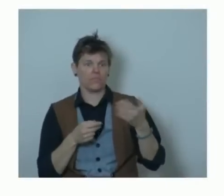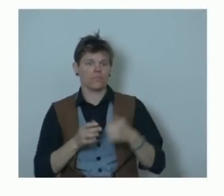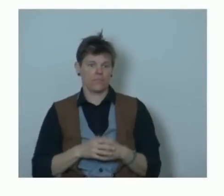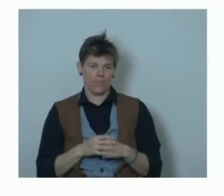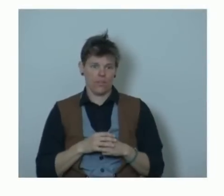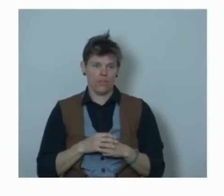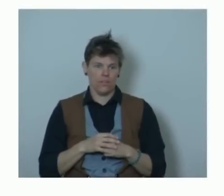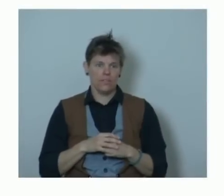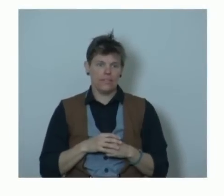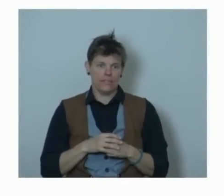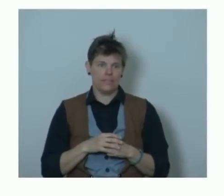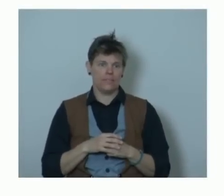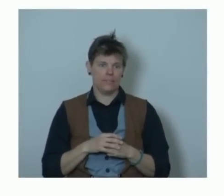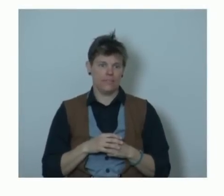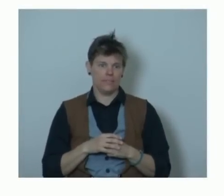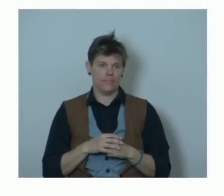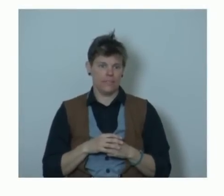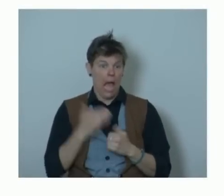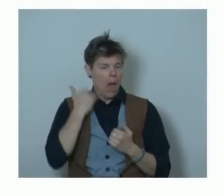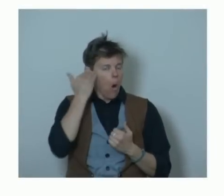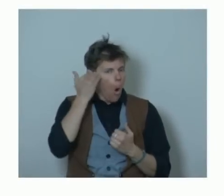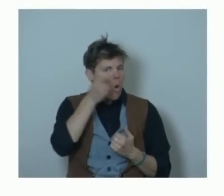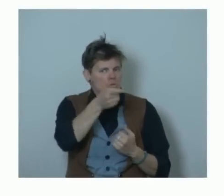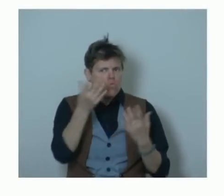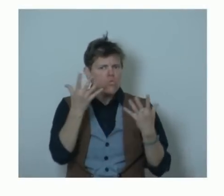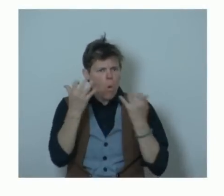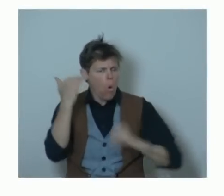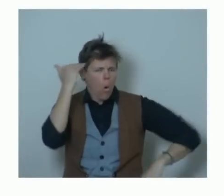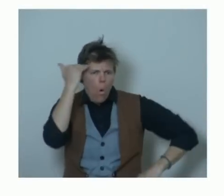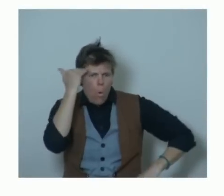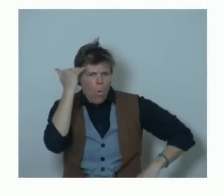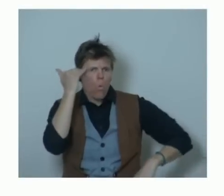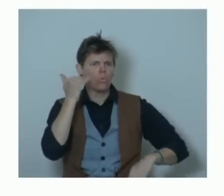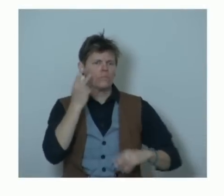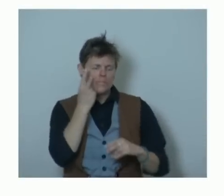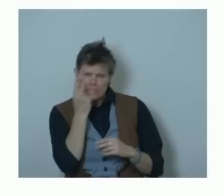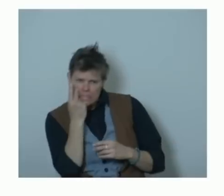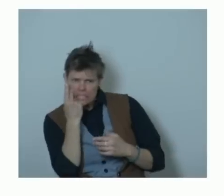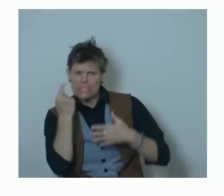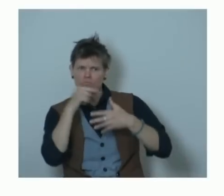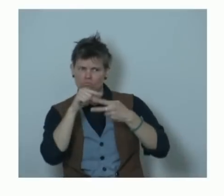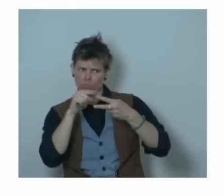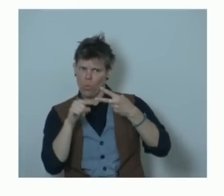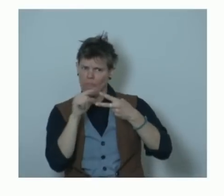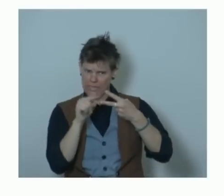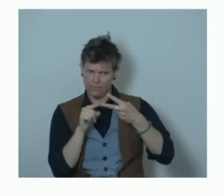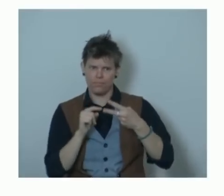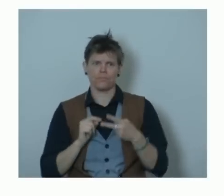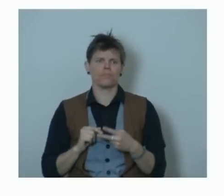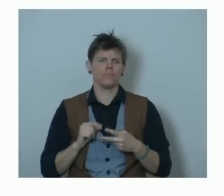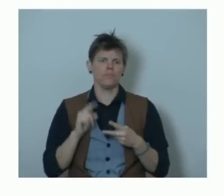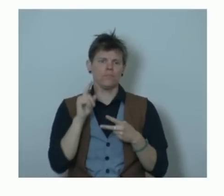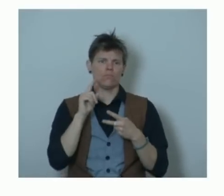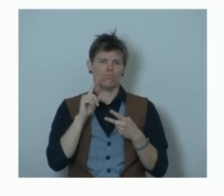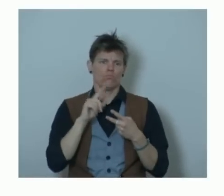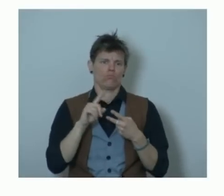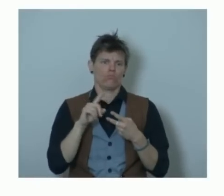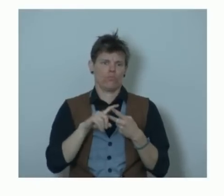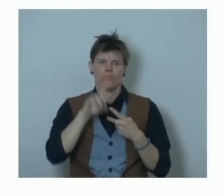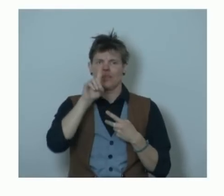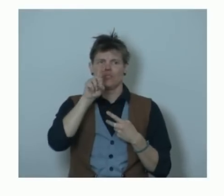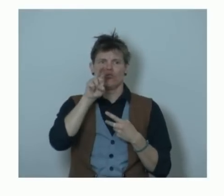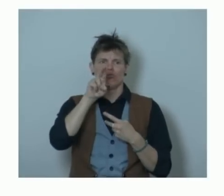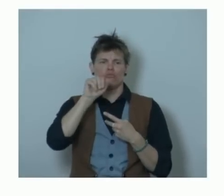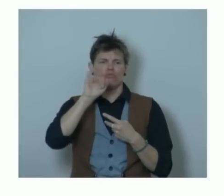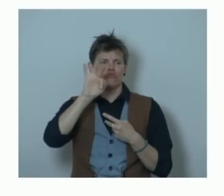been wanting to see, and I want to emphasize two things. Number one, please insert the word draft criteria for reopening